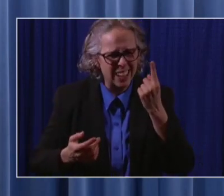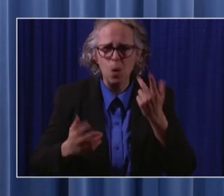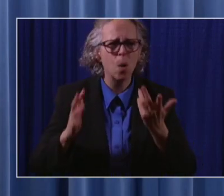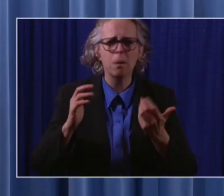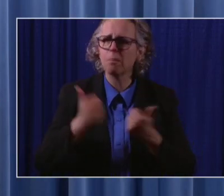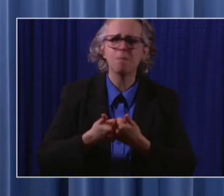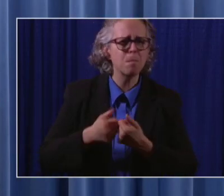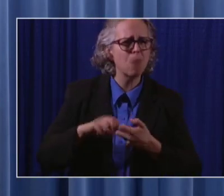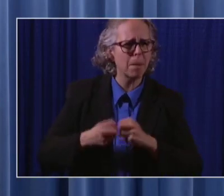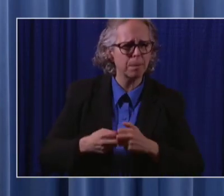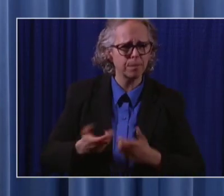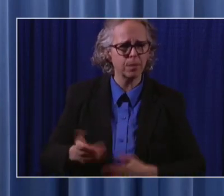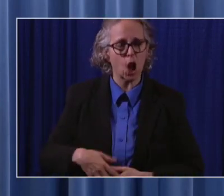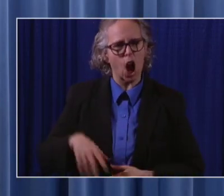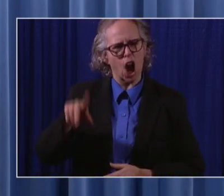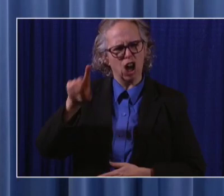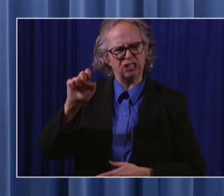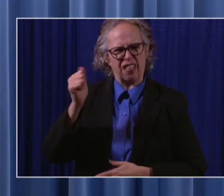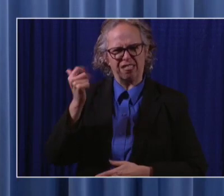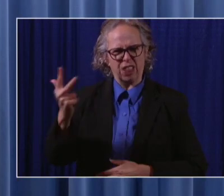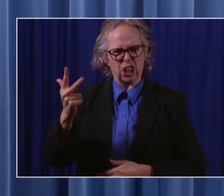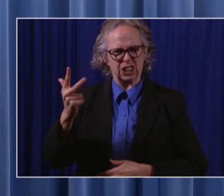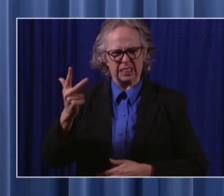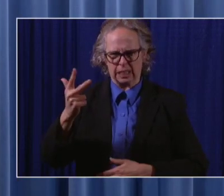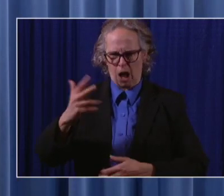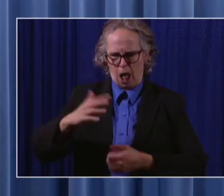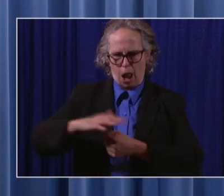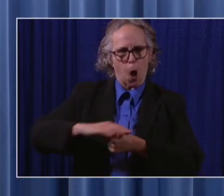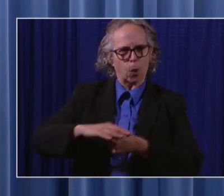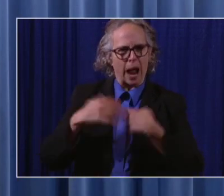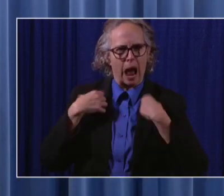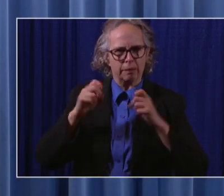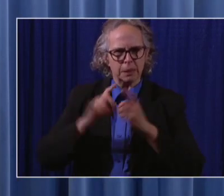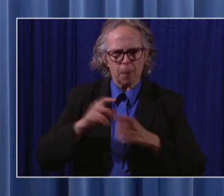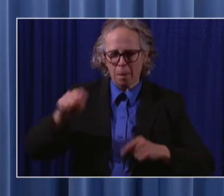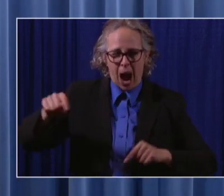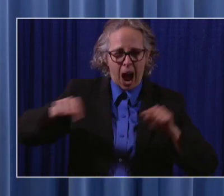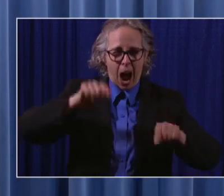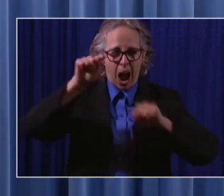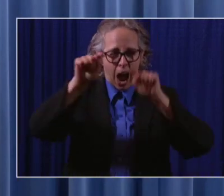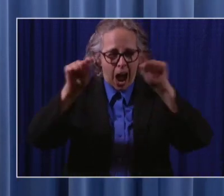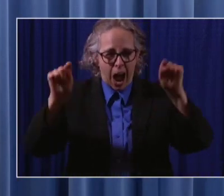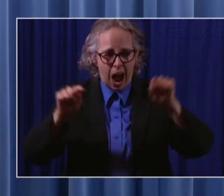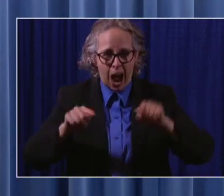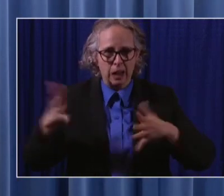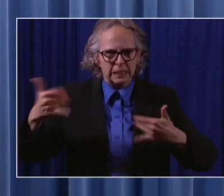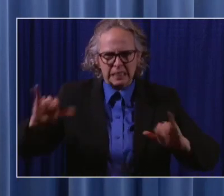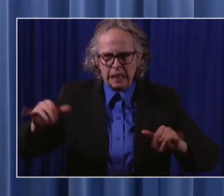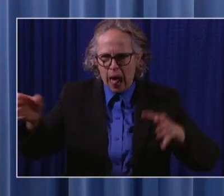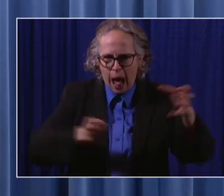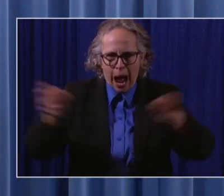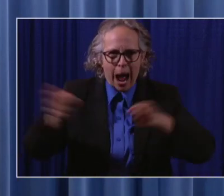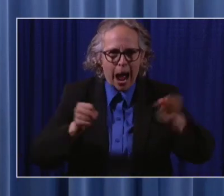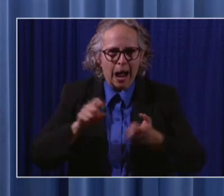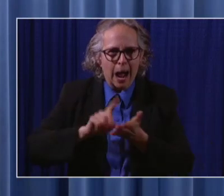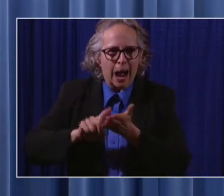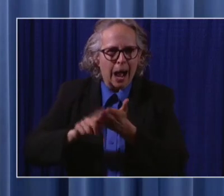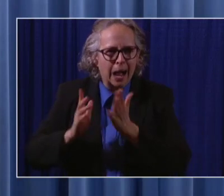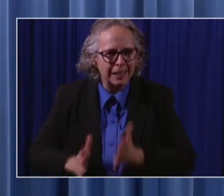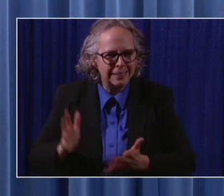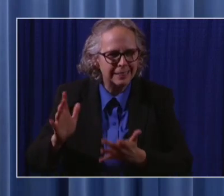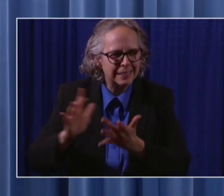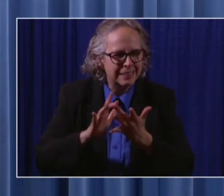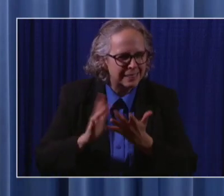departments that are doing tracing, and we're trying to get a better way to compile all that data as it